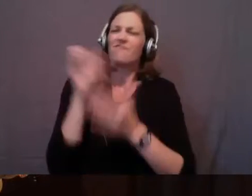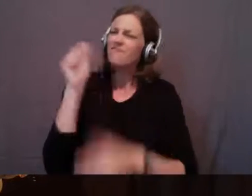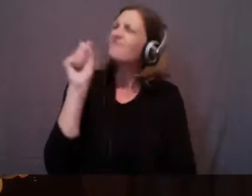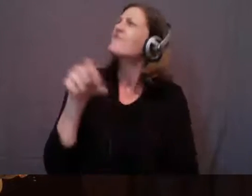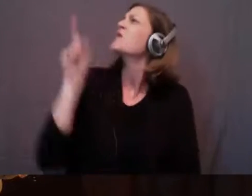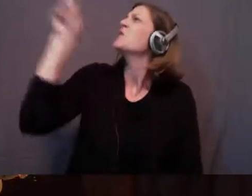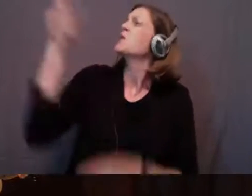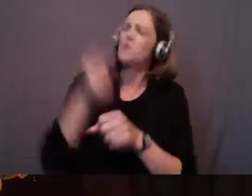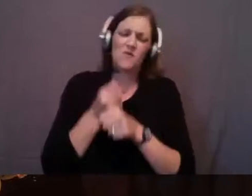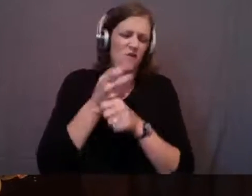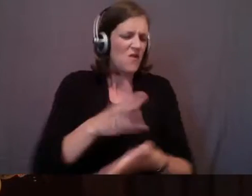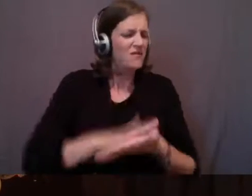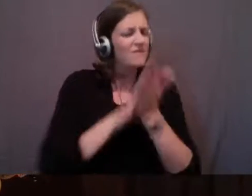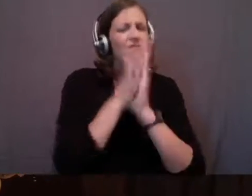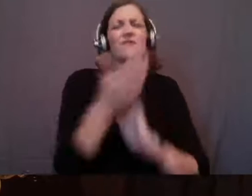it for